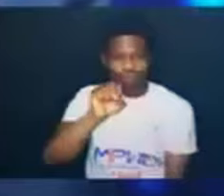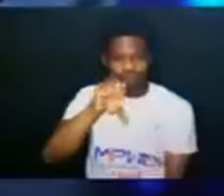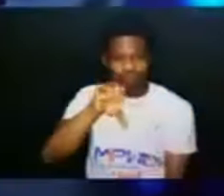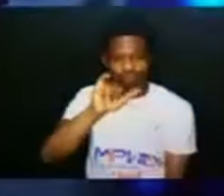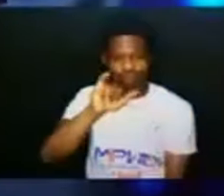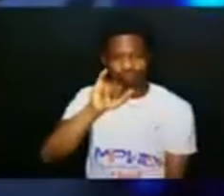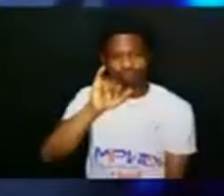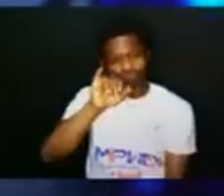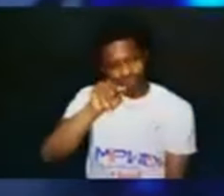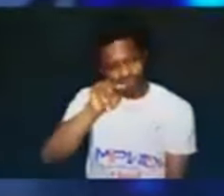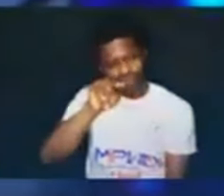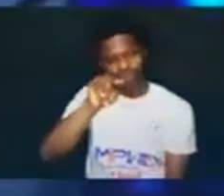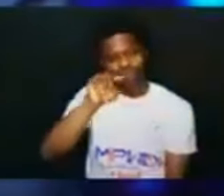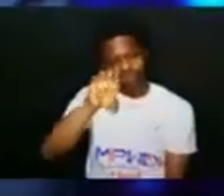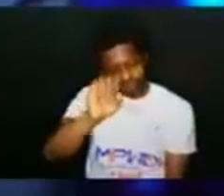Proverbs 20:27.